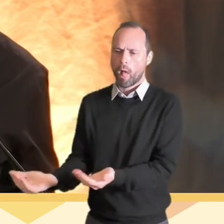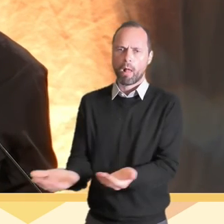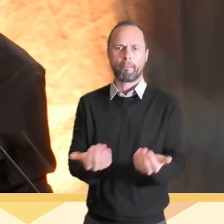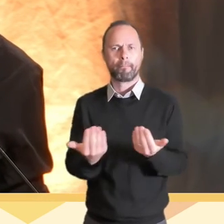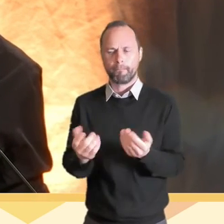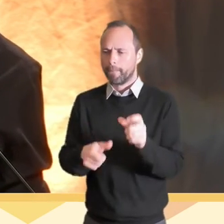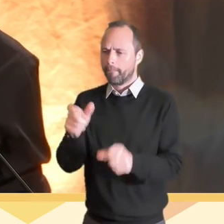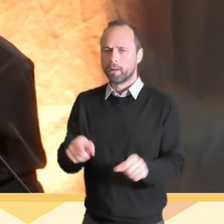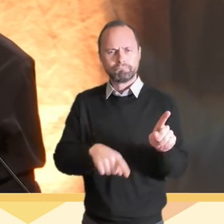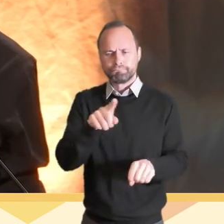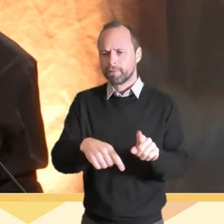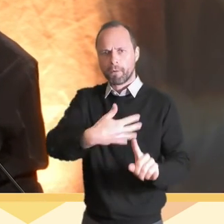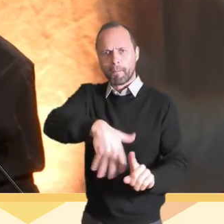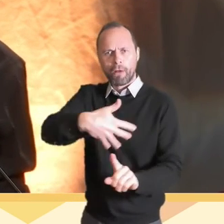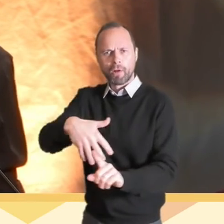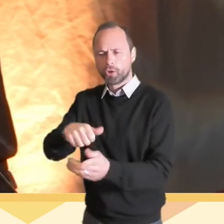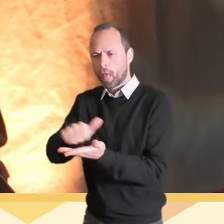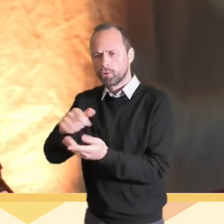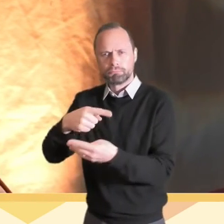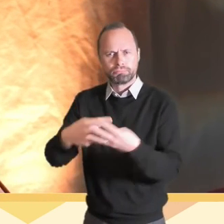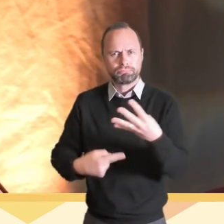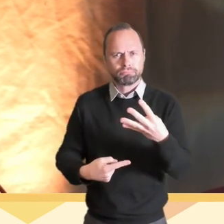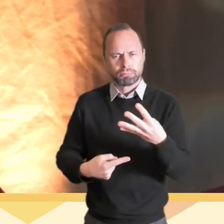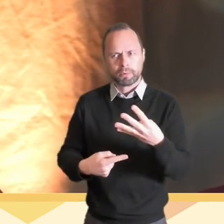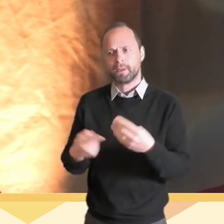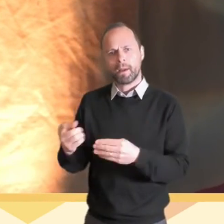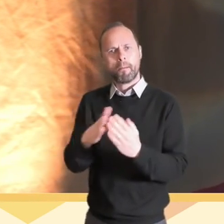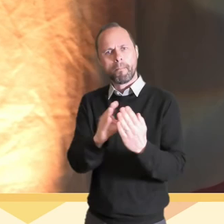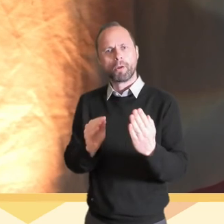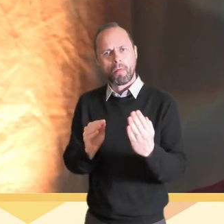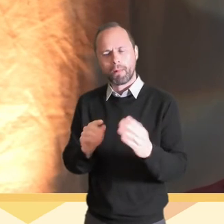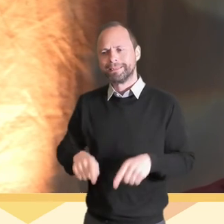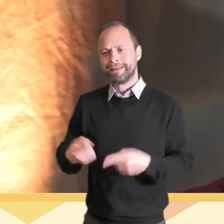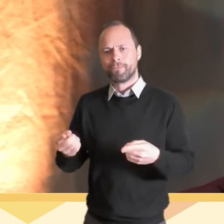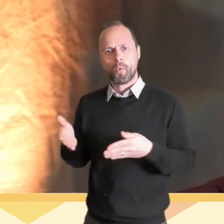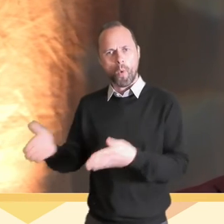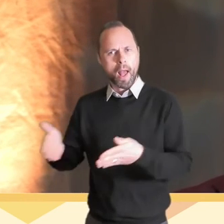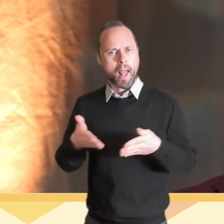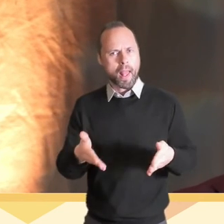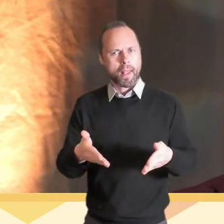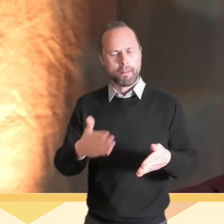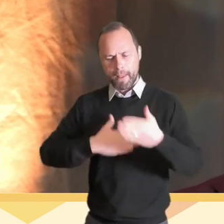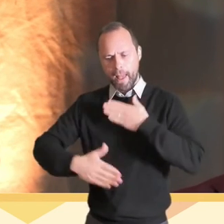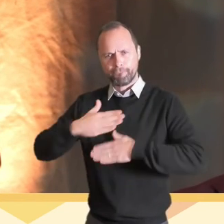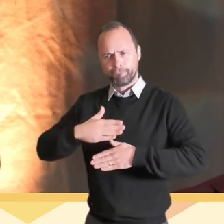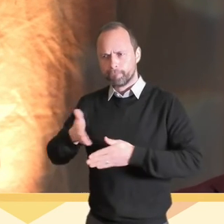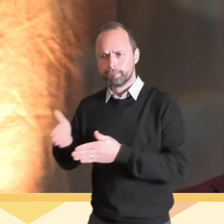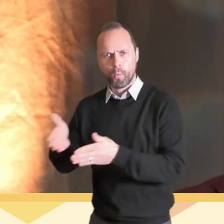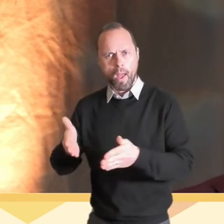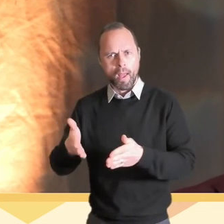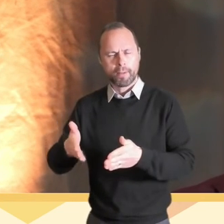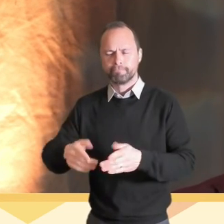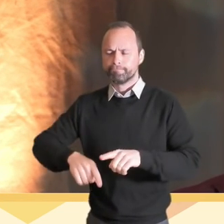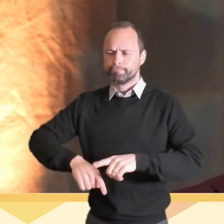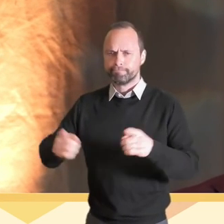people. Through Jesus' life, he modeled a different way. A different way of being